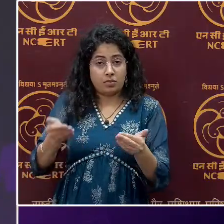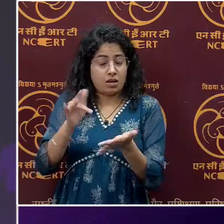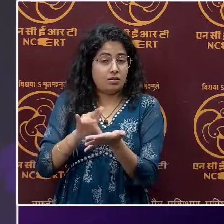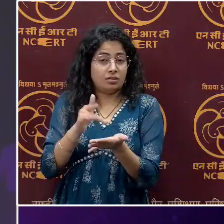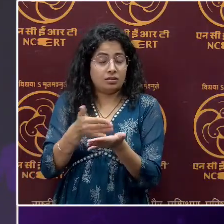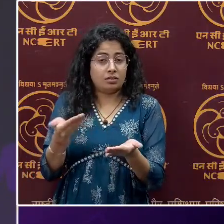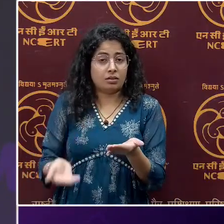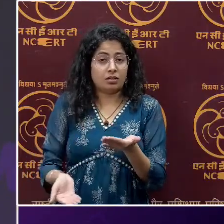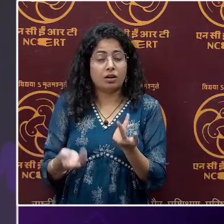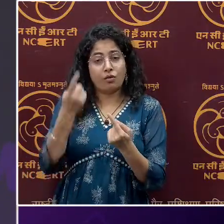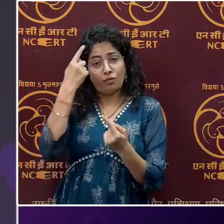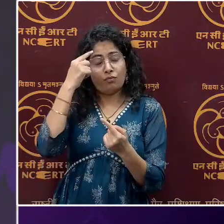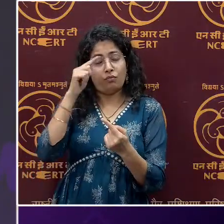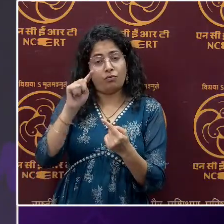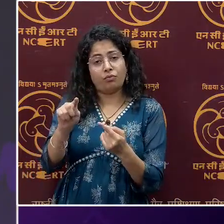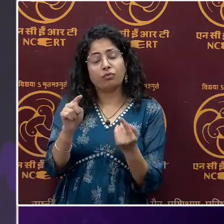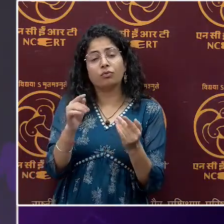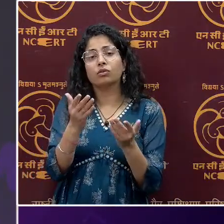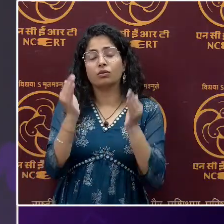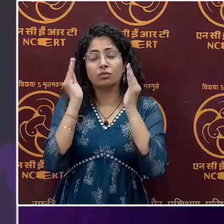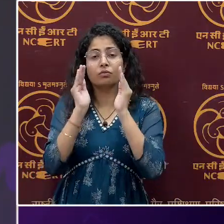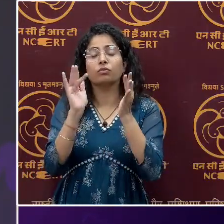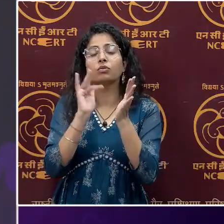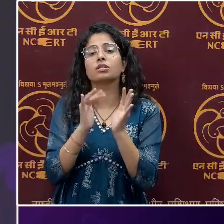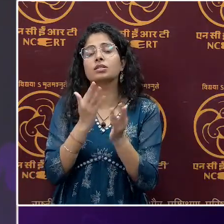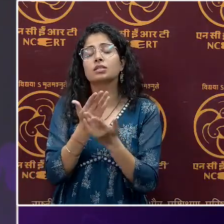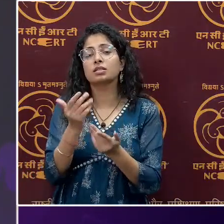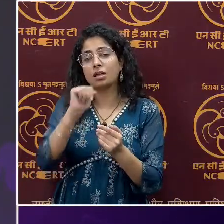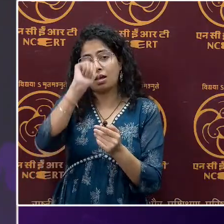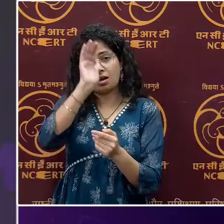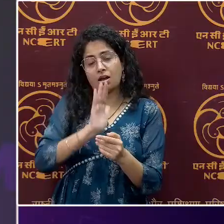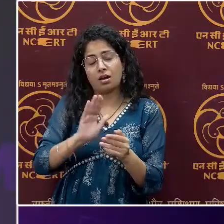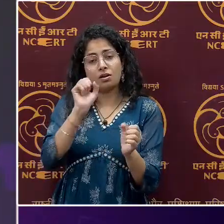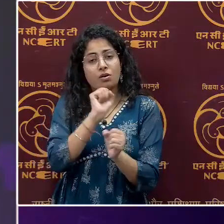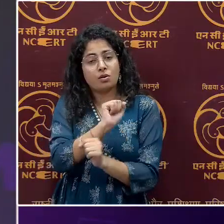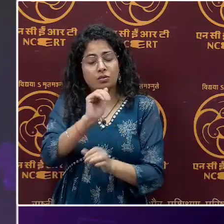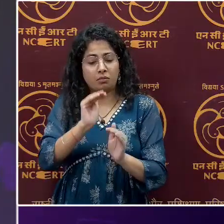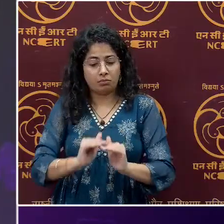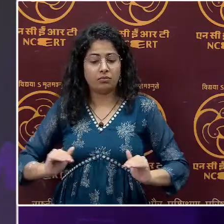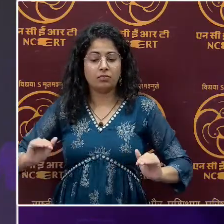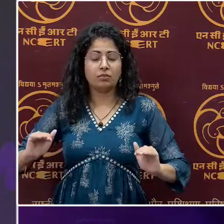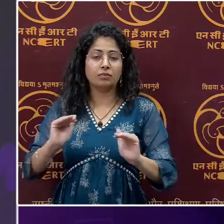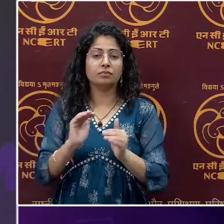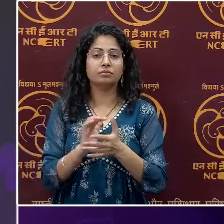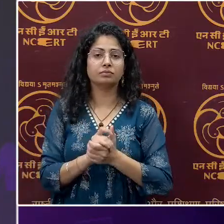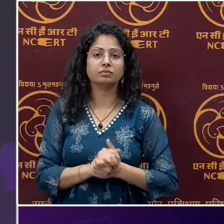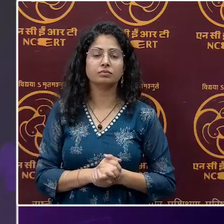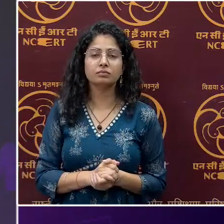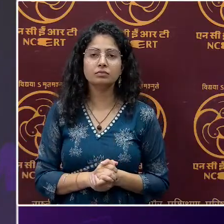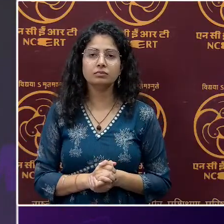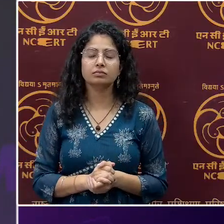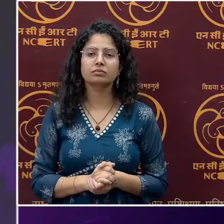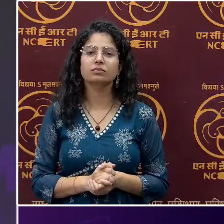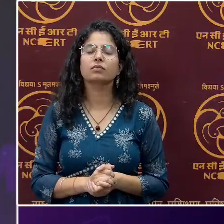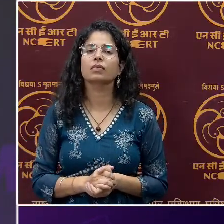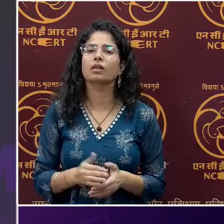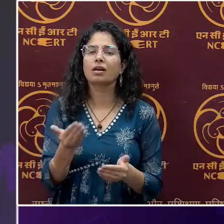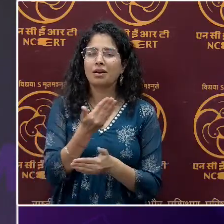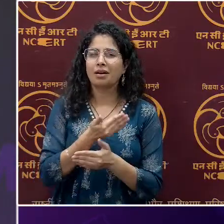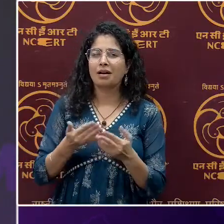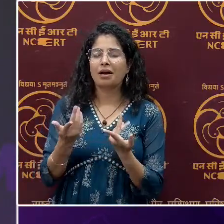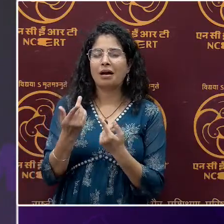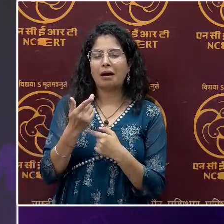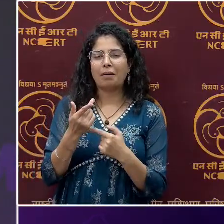is dedicated to the children of India, because Pandit Nehru loved children. So I think, and ma'am, he used to write